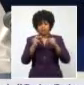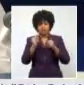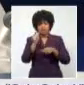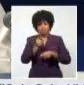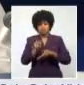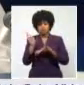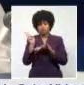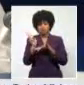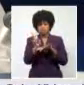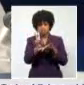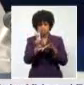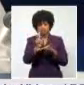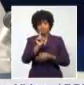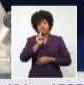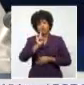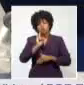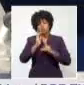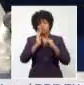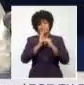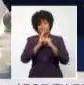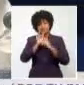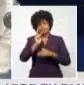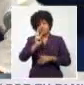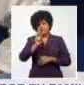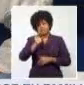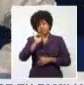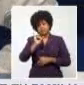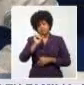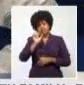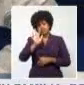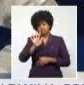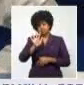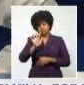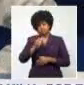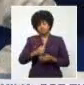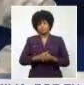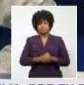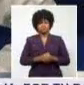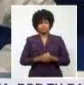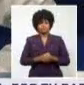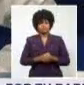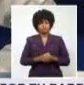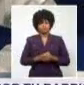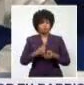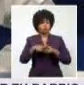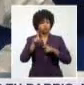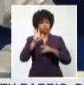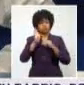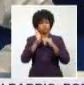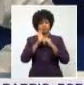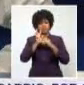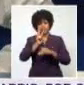9,365. Cubans residing abroad 5,538 and foreigners